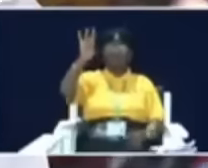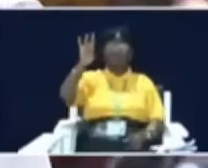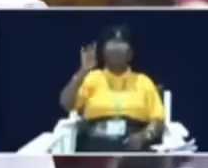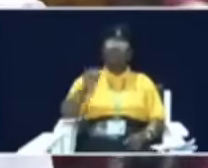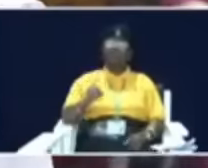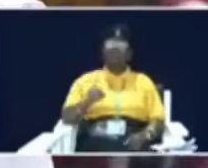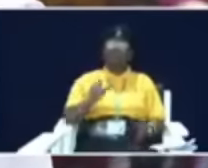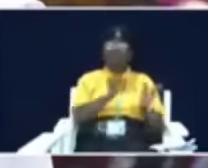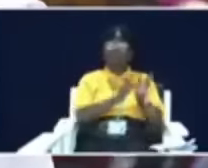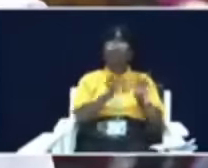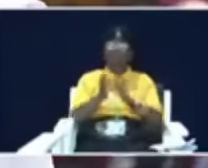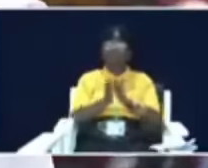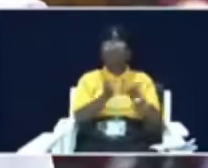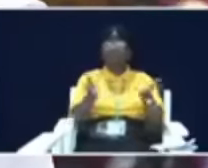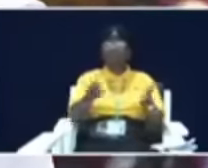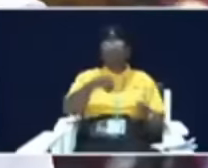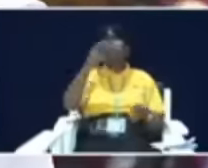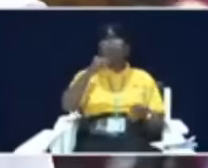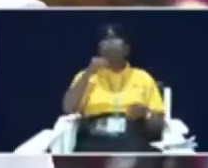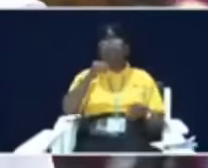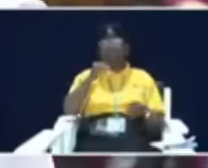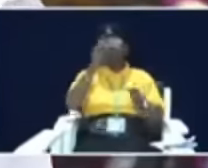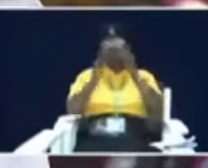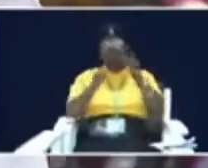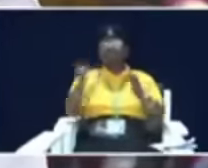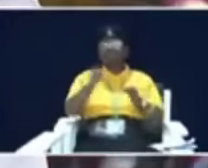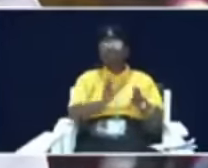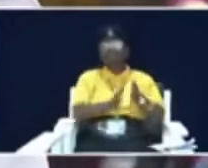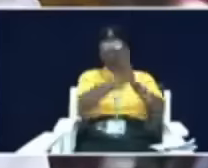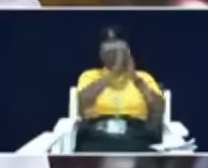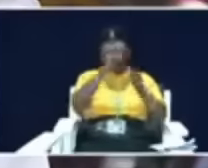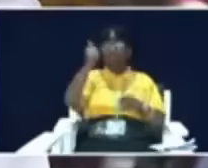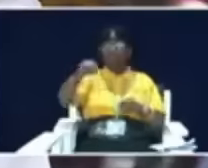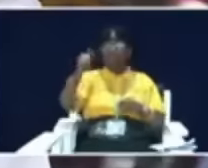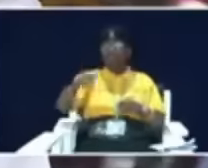The Bible says, if you ask anything in faith, you must not waver.